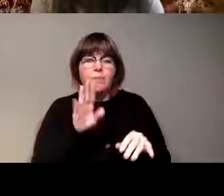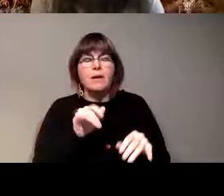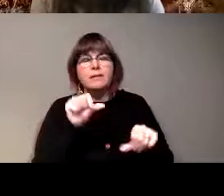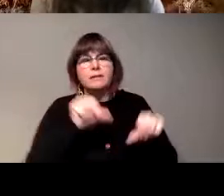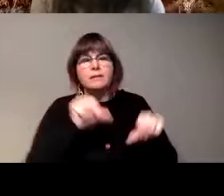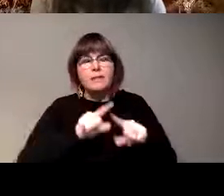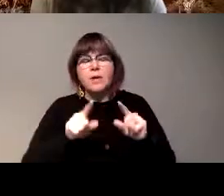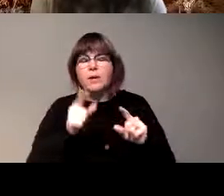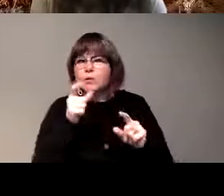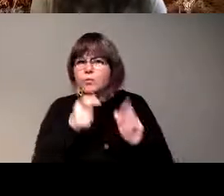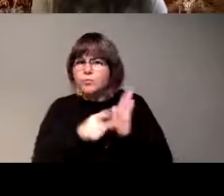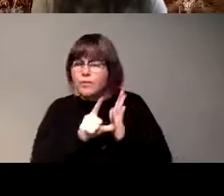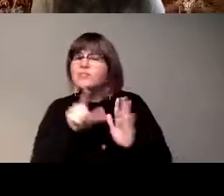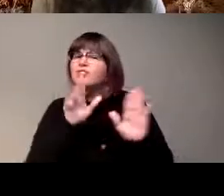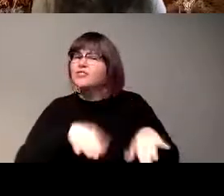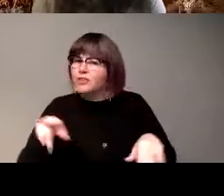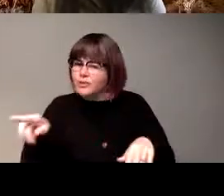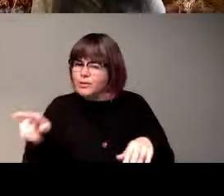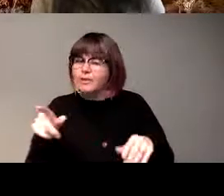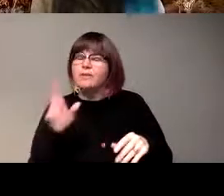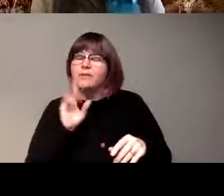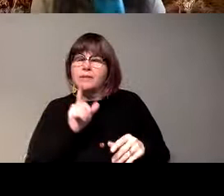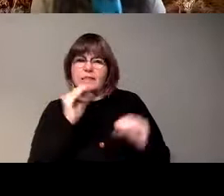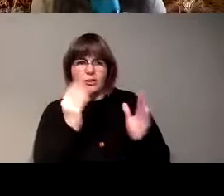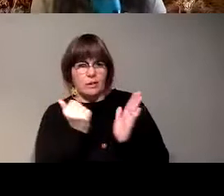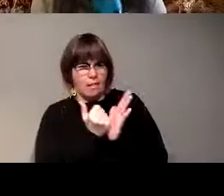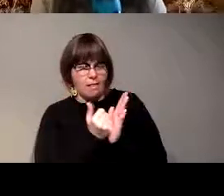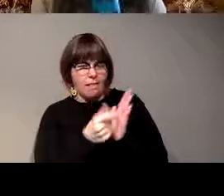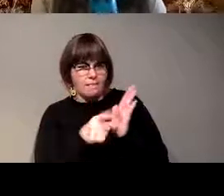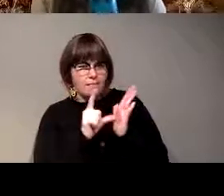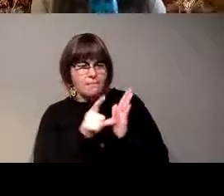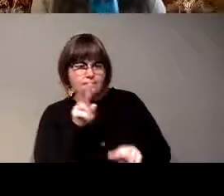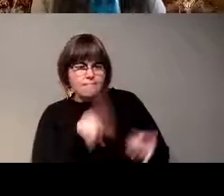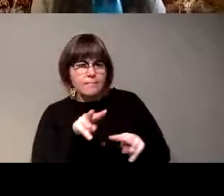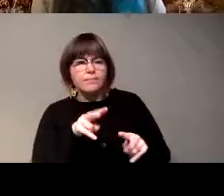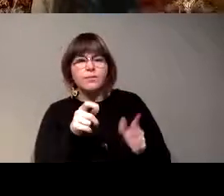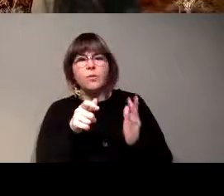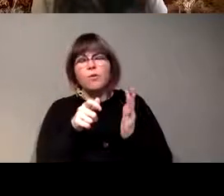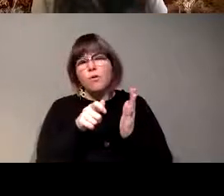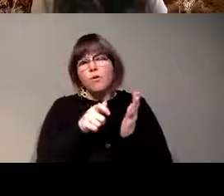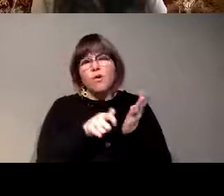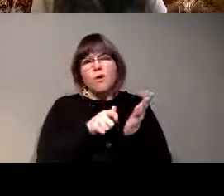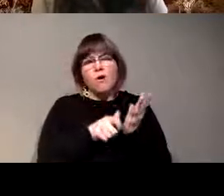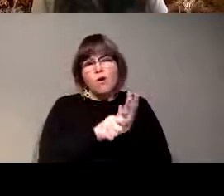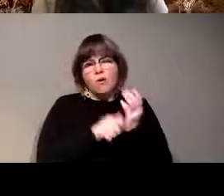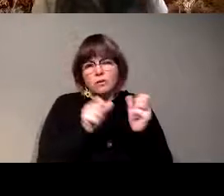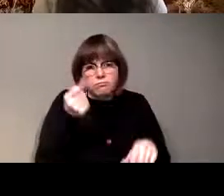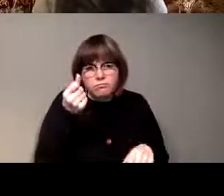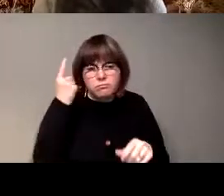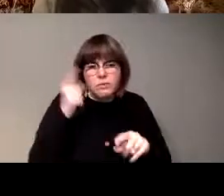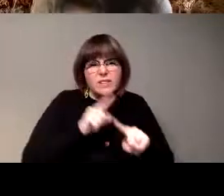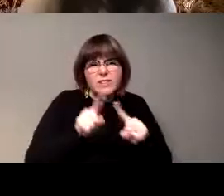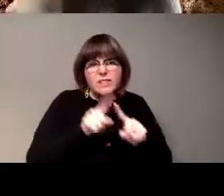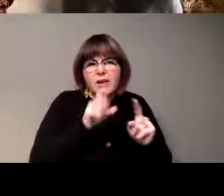the children, often with help from their teachers, so that the articles wind up being understandable to the different